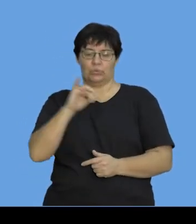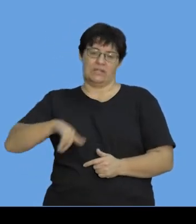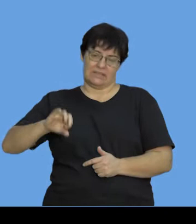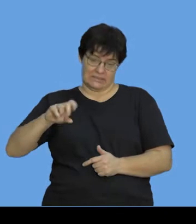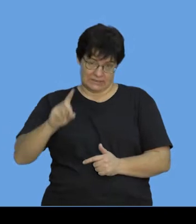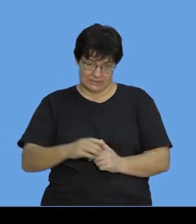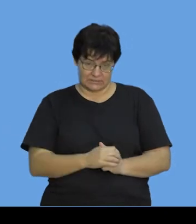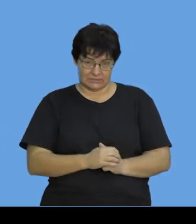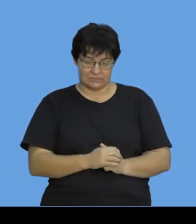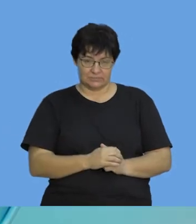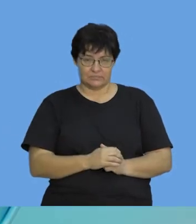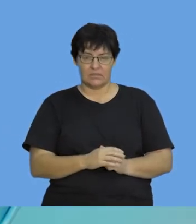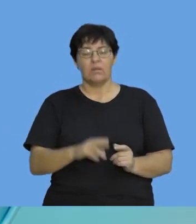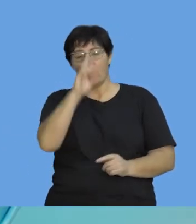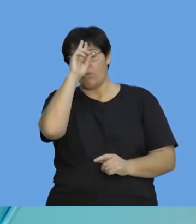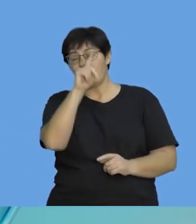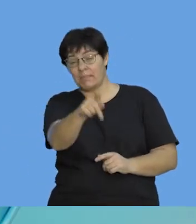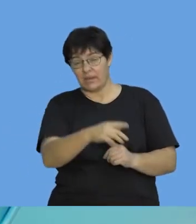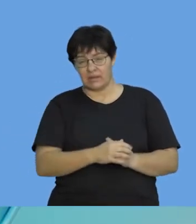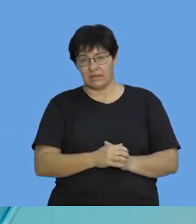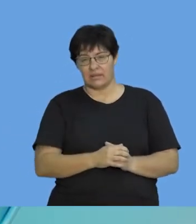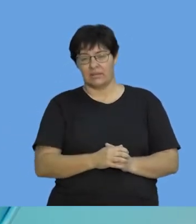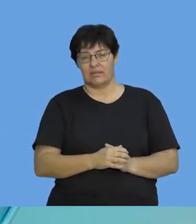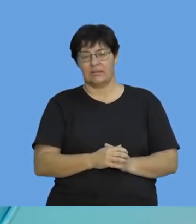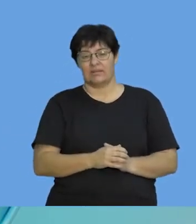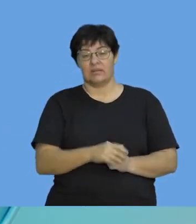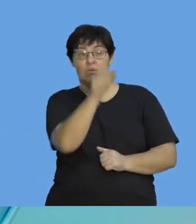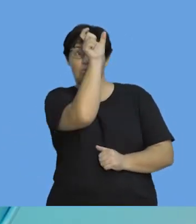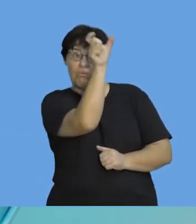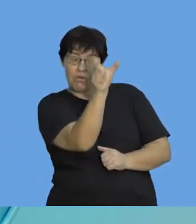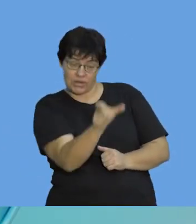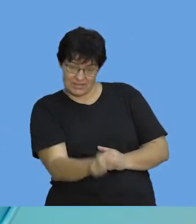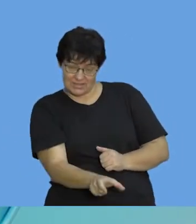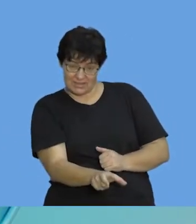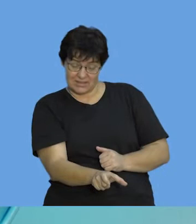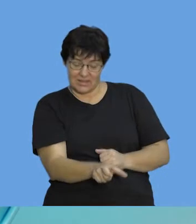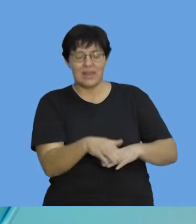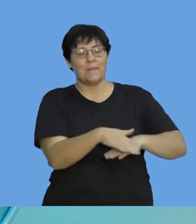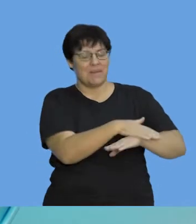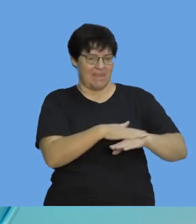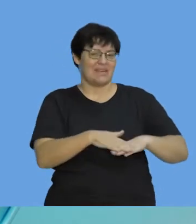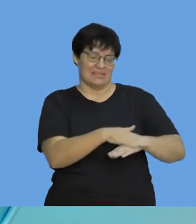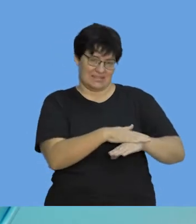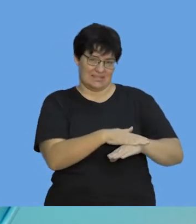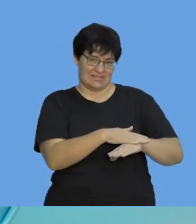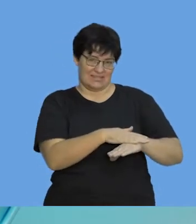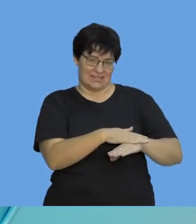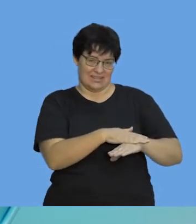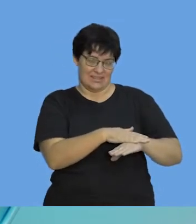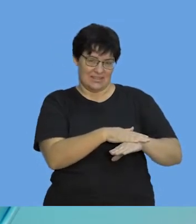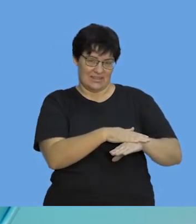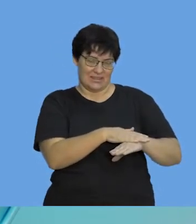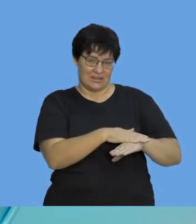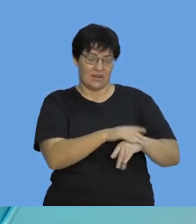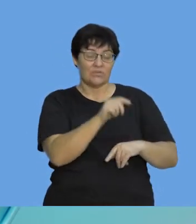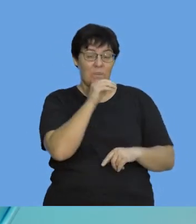also remember, now when it comes to the terminology, this forms the basis. These are the tools of the trade. So in as far as the definitions,